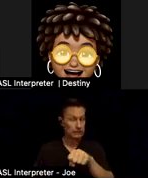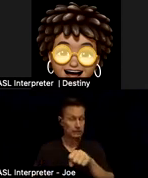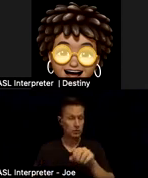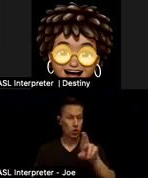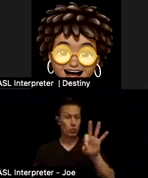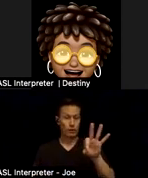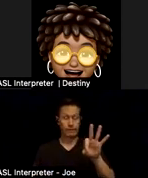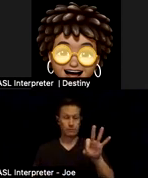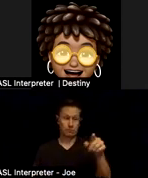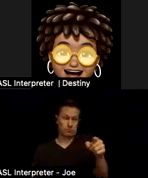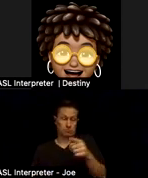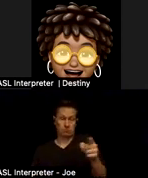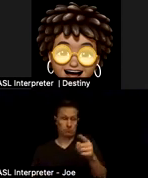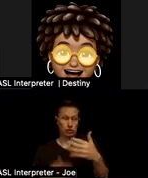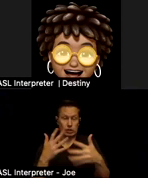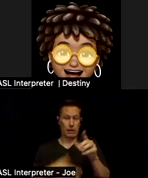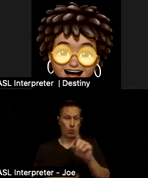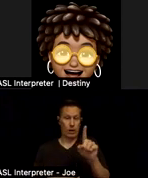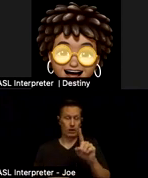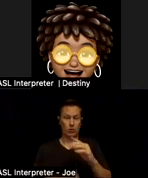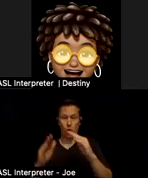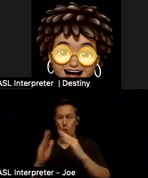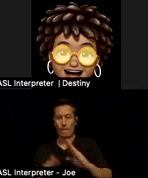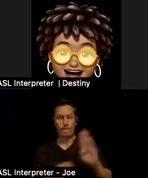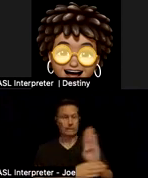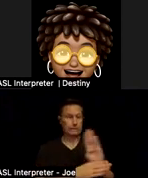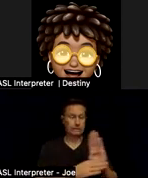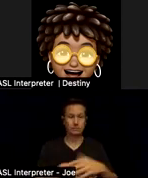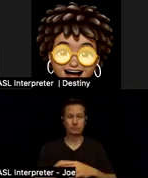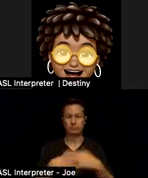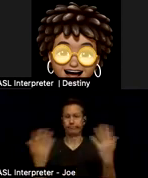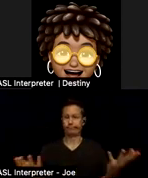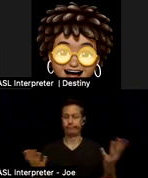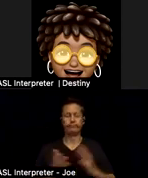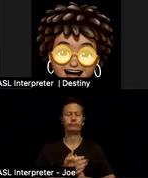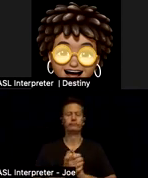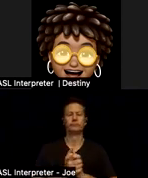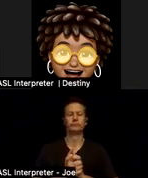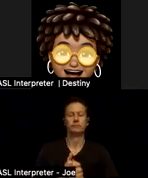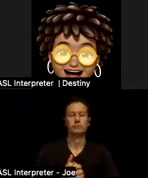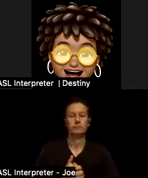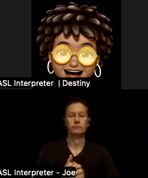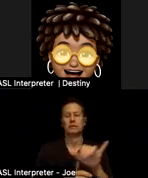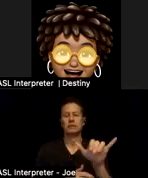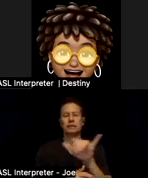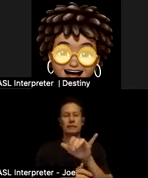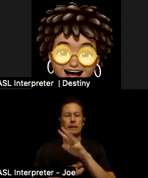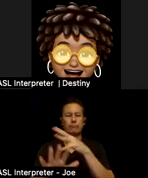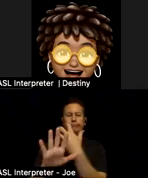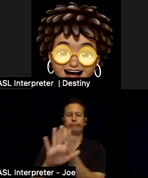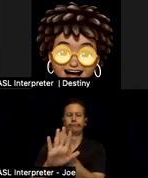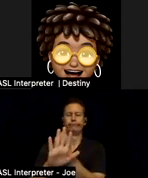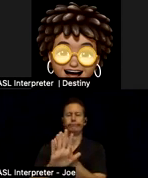is a refrigerator. If it's a Kenmore refrigerator, it doesn't really matter where it is. It's the same fastening.